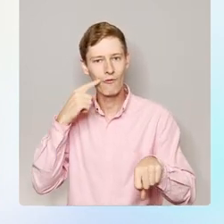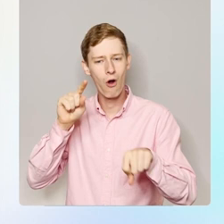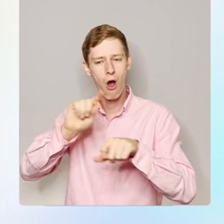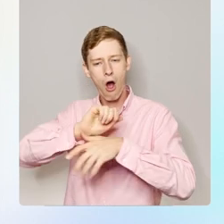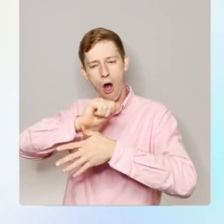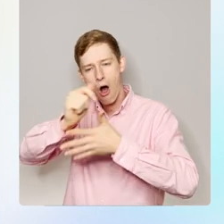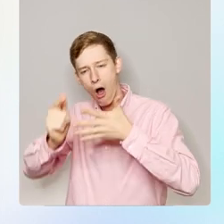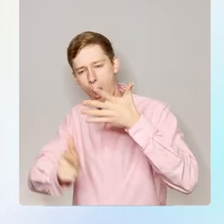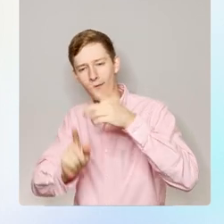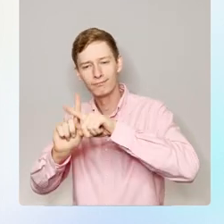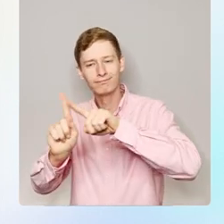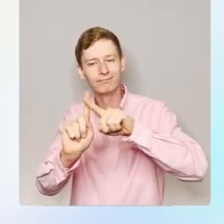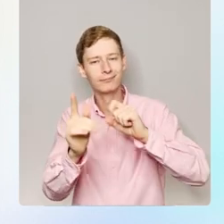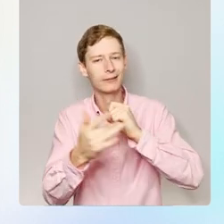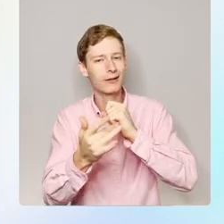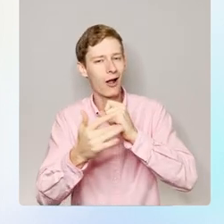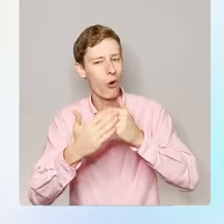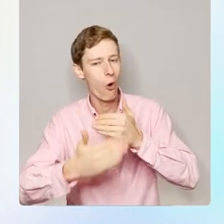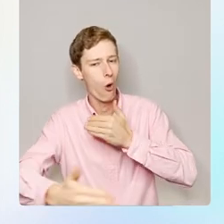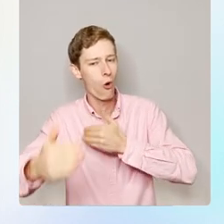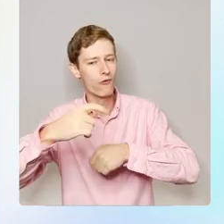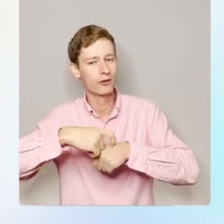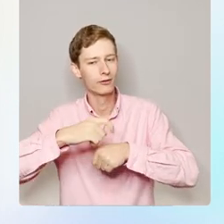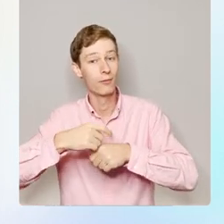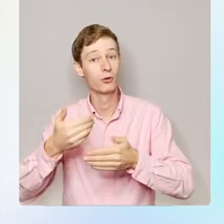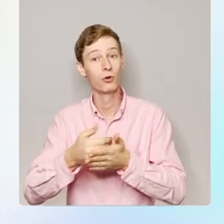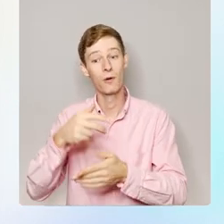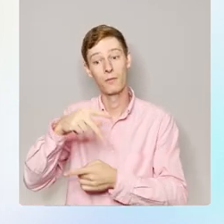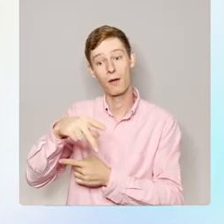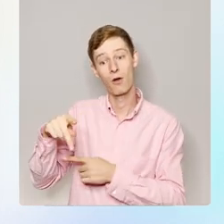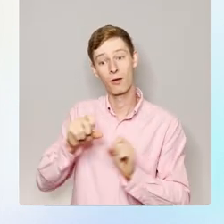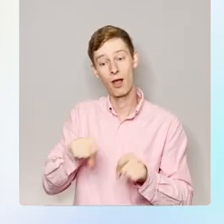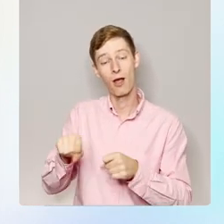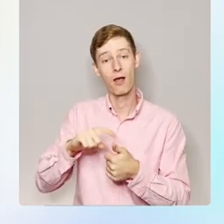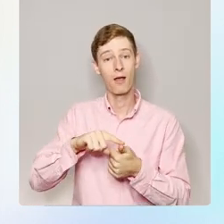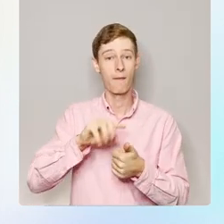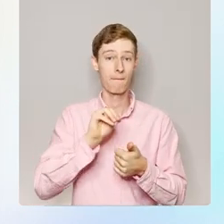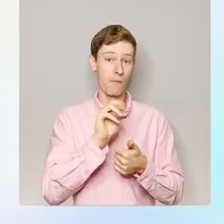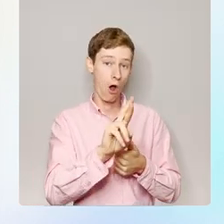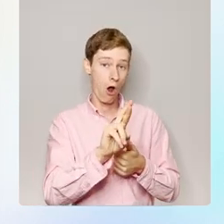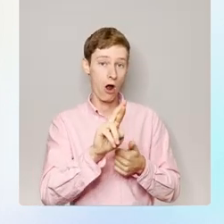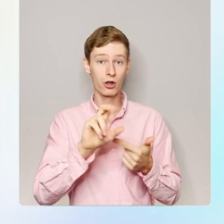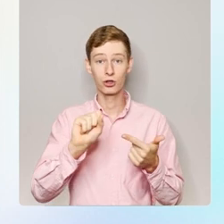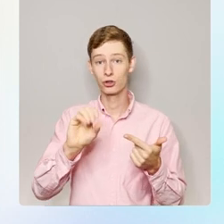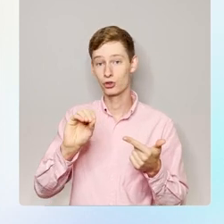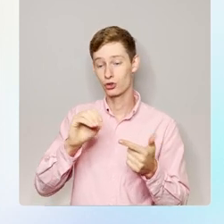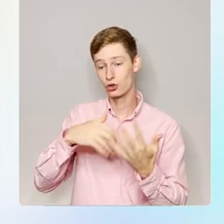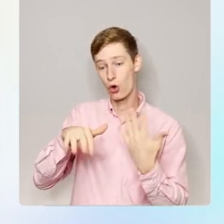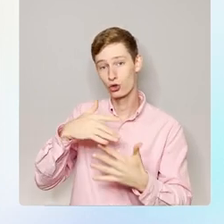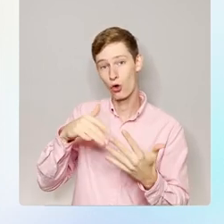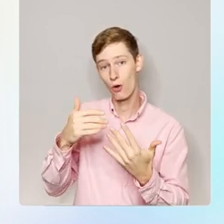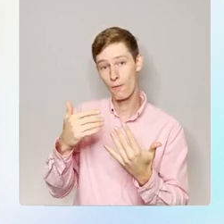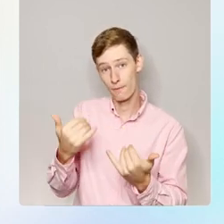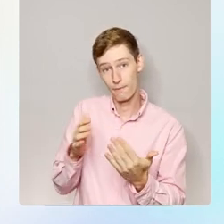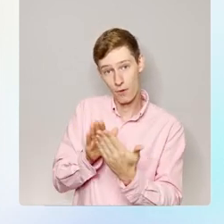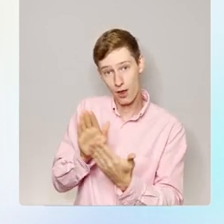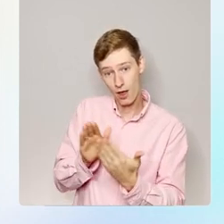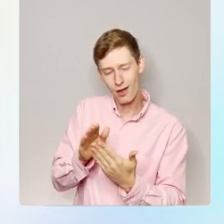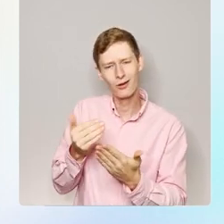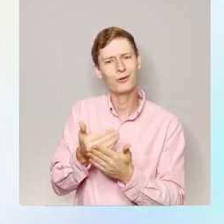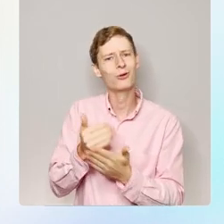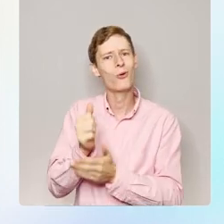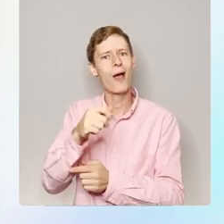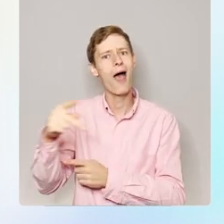brings over time. With new presence platform capabilities like mixed reality and social presence, new kinds of apps will be created